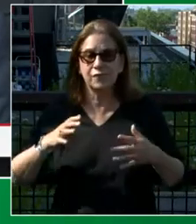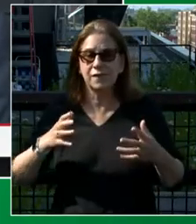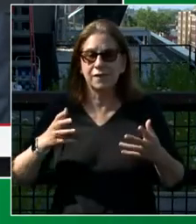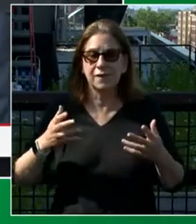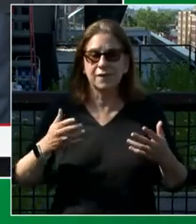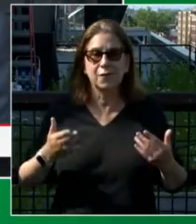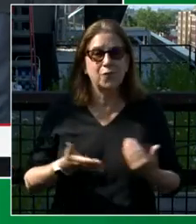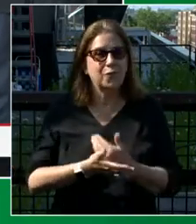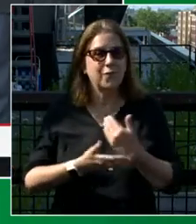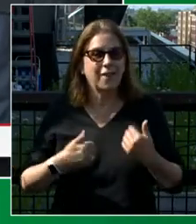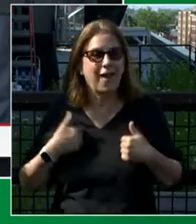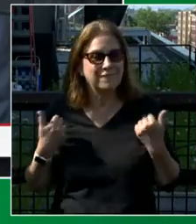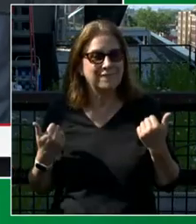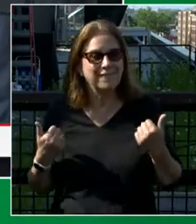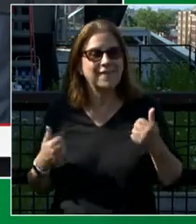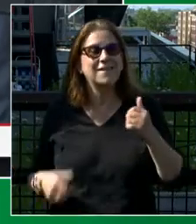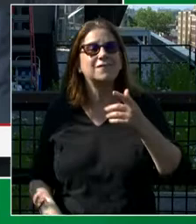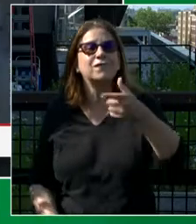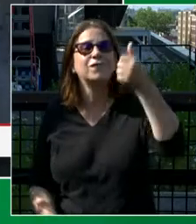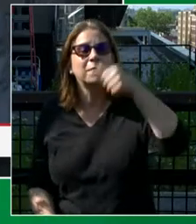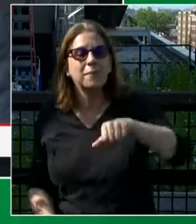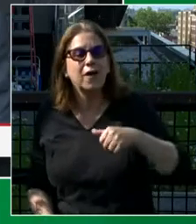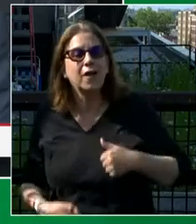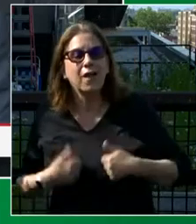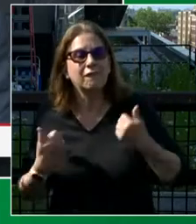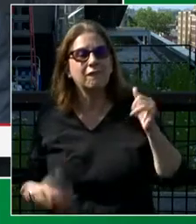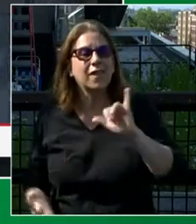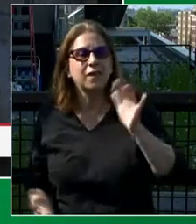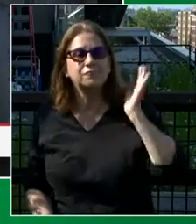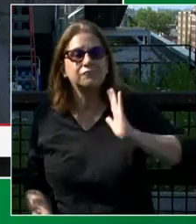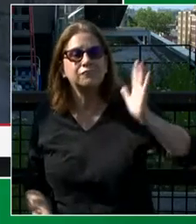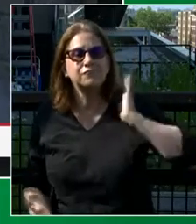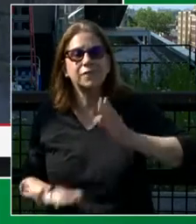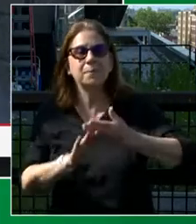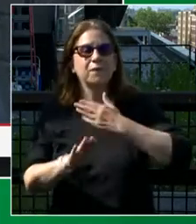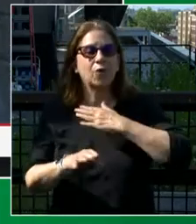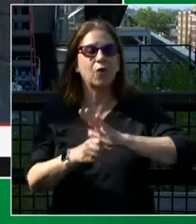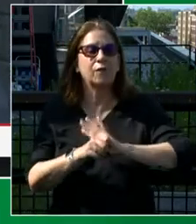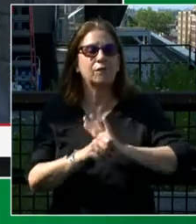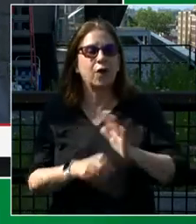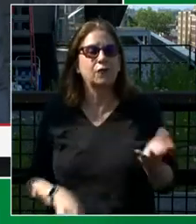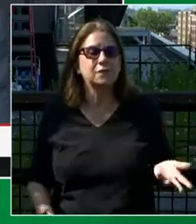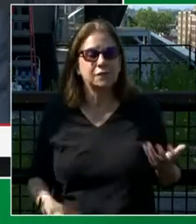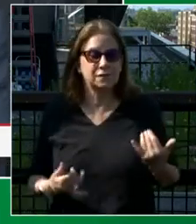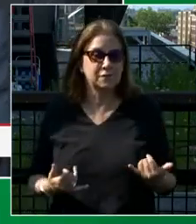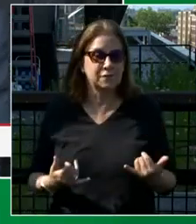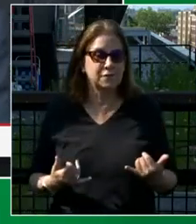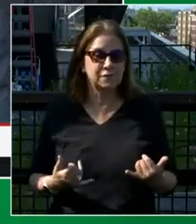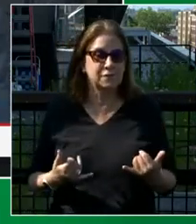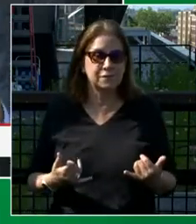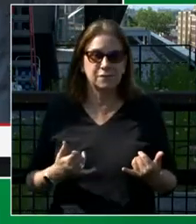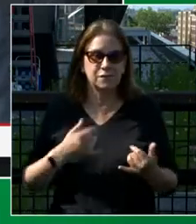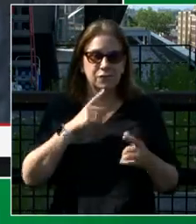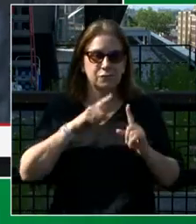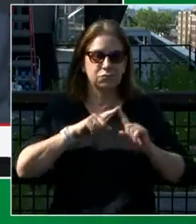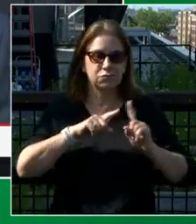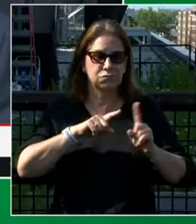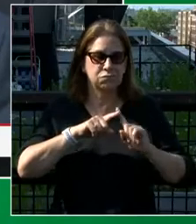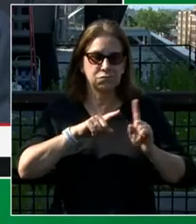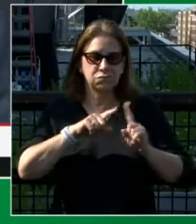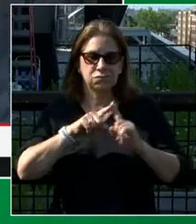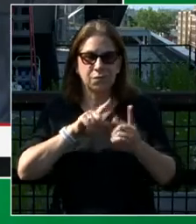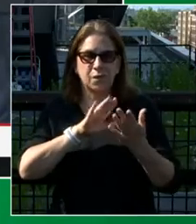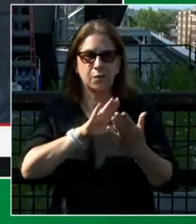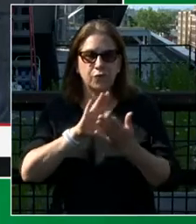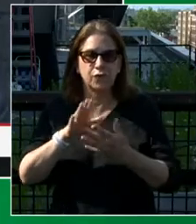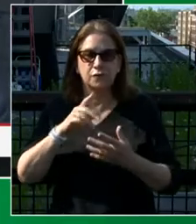I don't have a single approach. I think that we're going to have a list of things that we'll do, and we will tailor it to each one of the areas. Yeah,